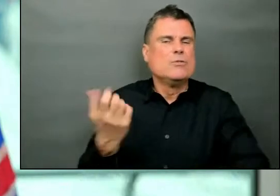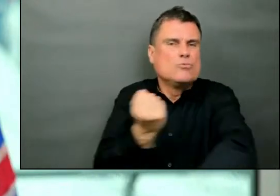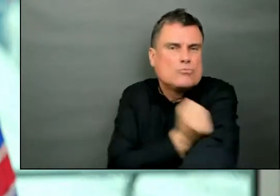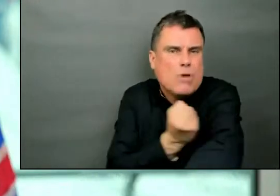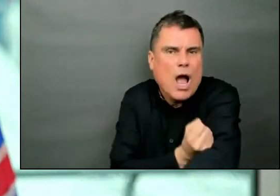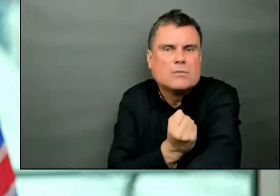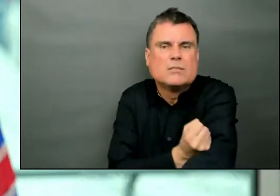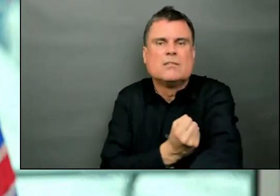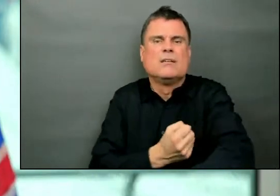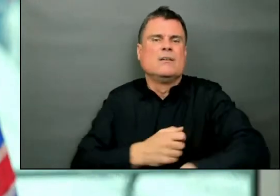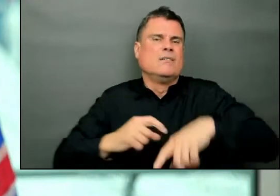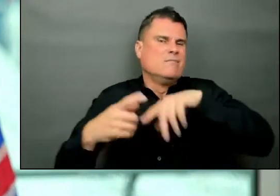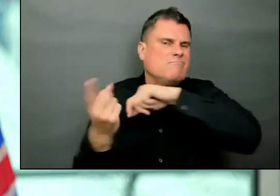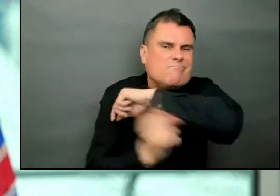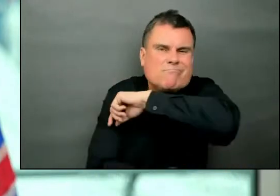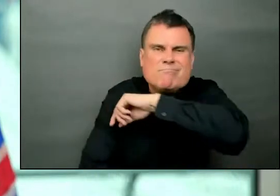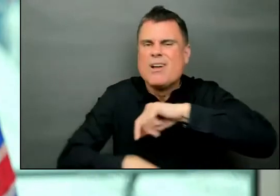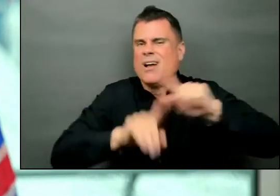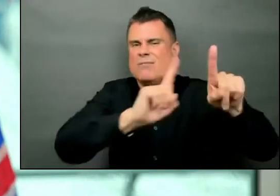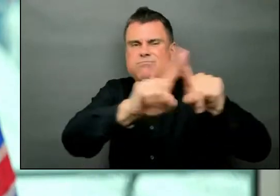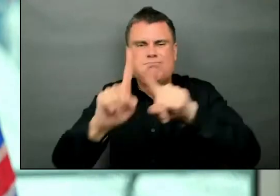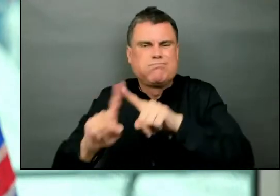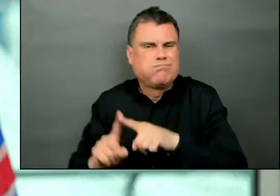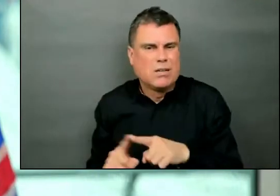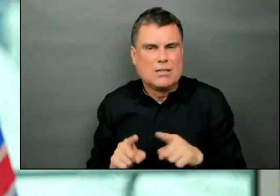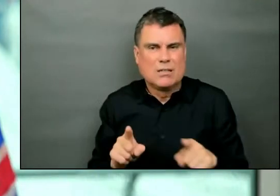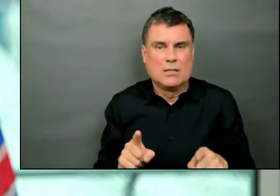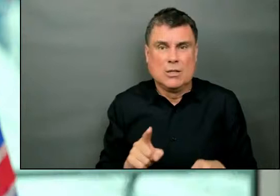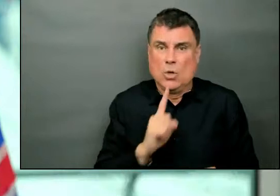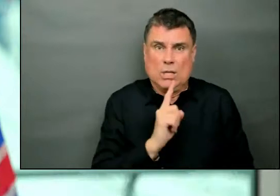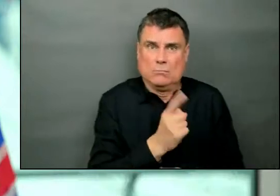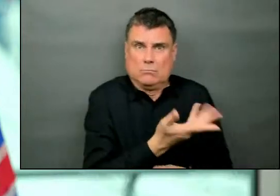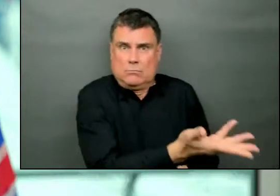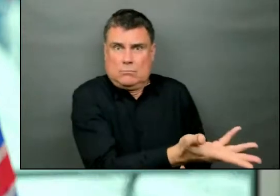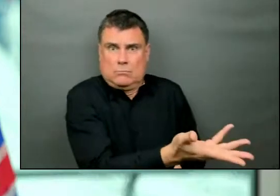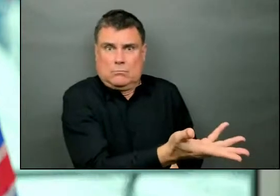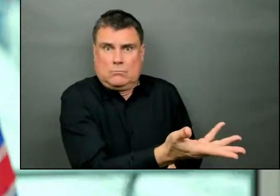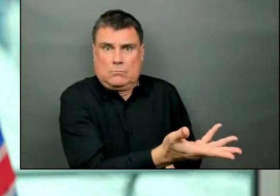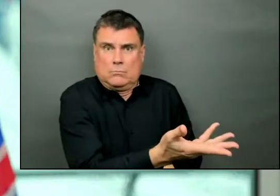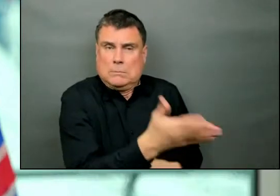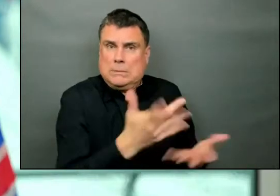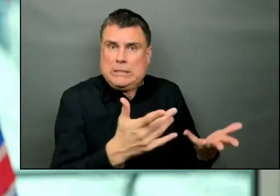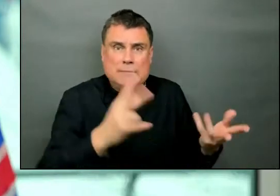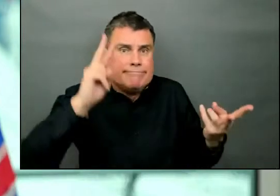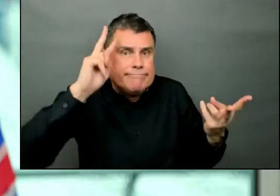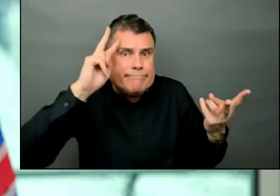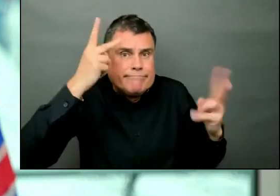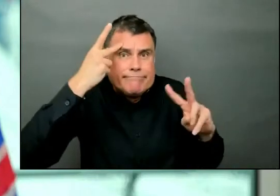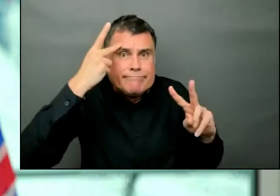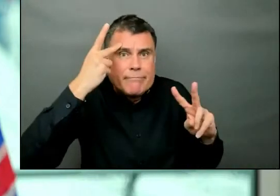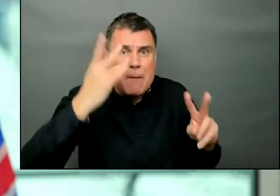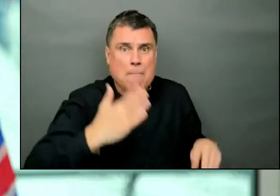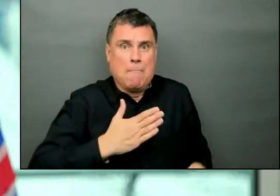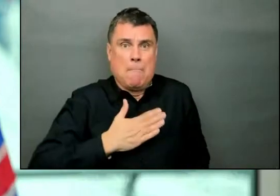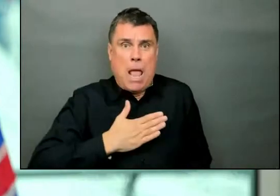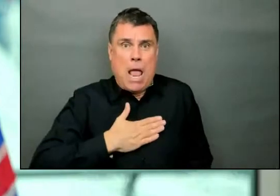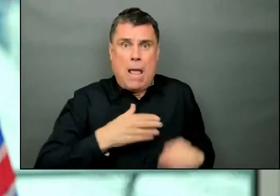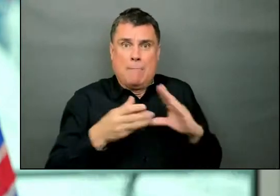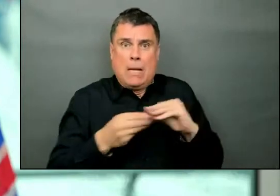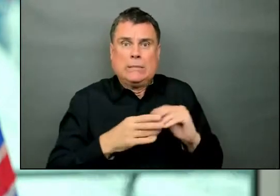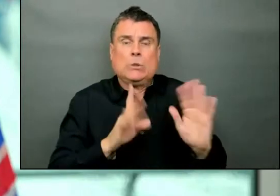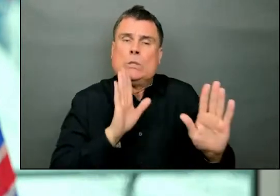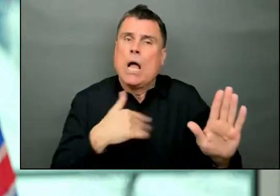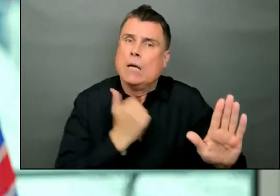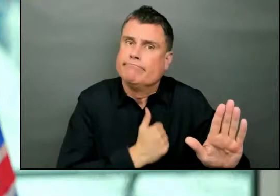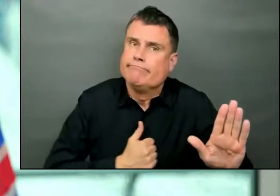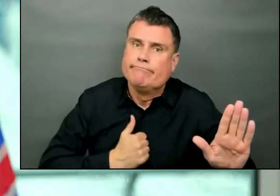frontline police officers were doing, and the misinterpretation of that is something that I regret. But in my submission,